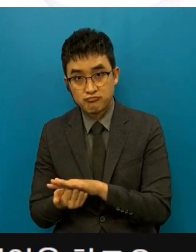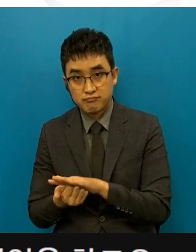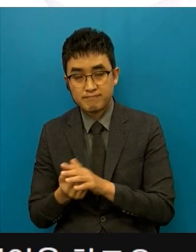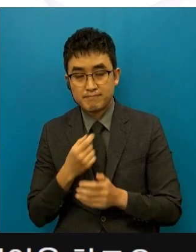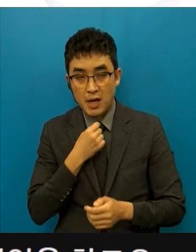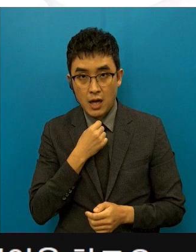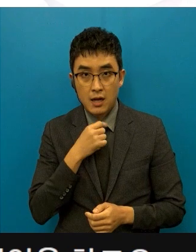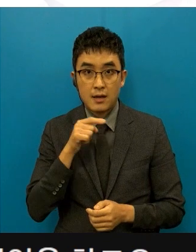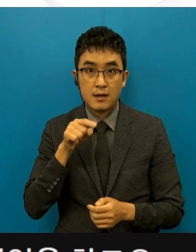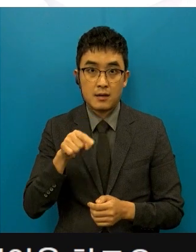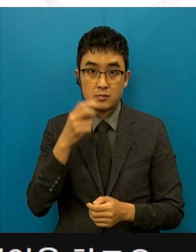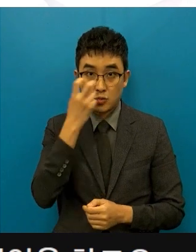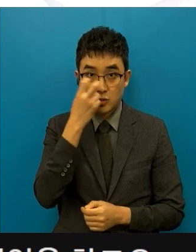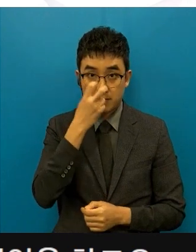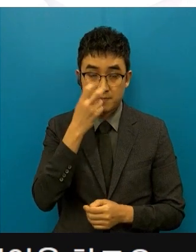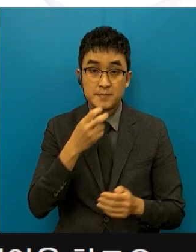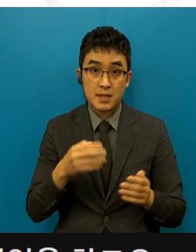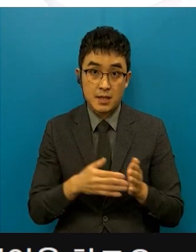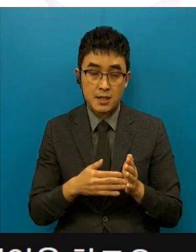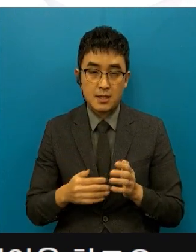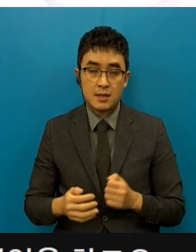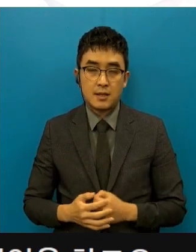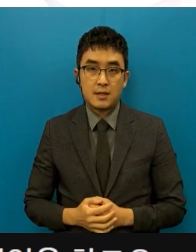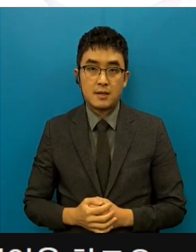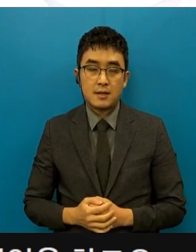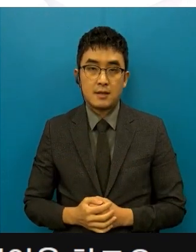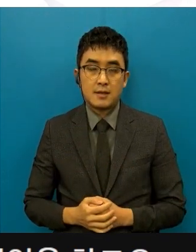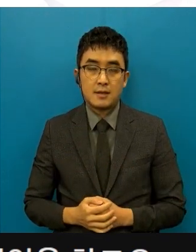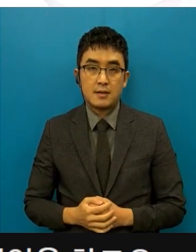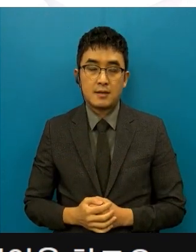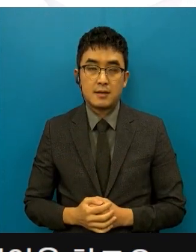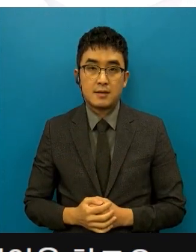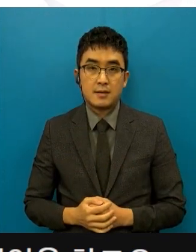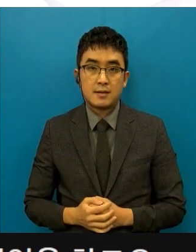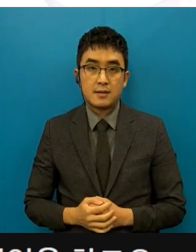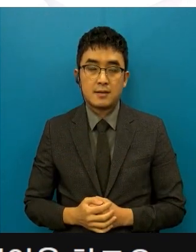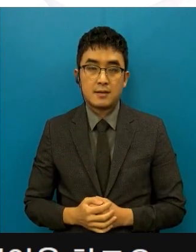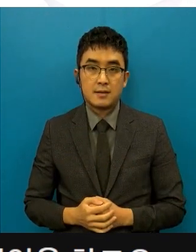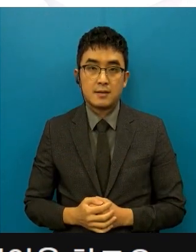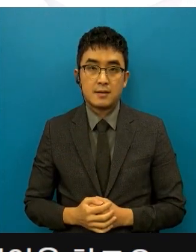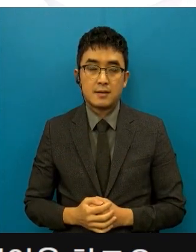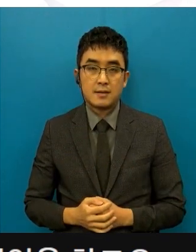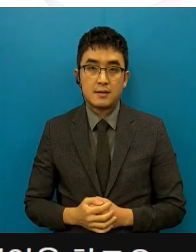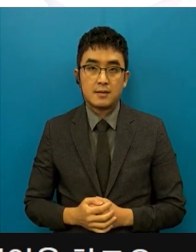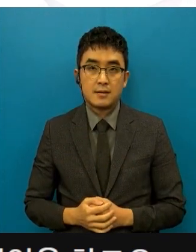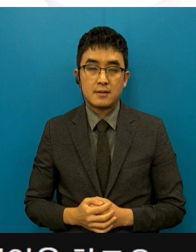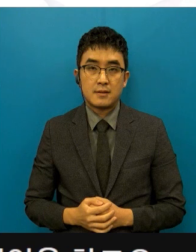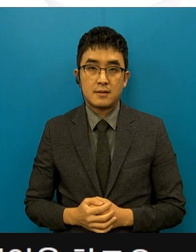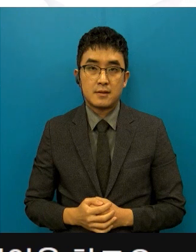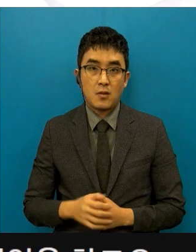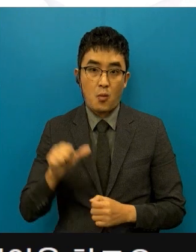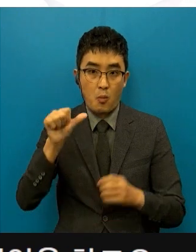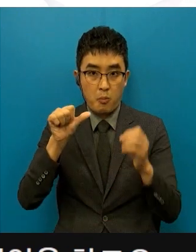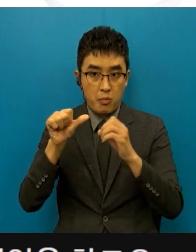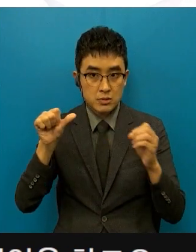diverse among 5% to 25%. So